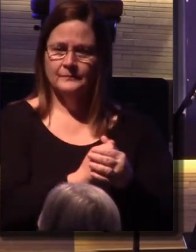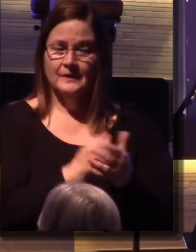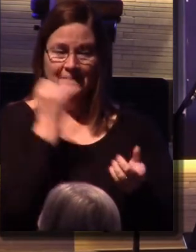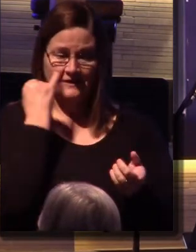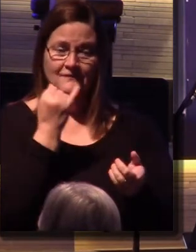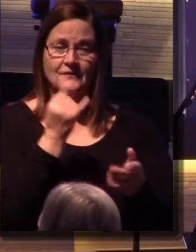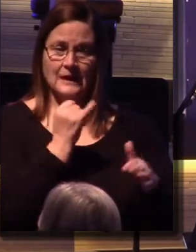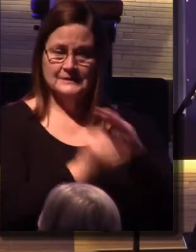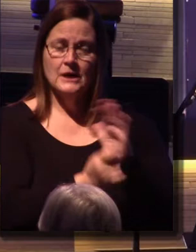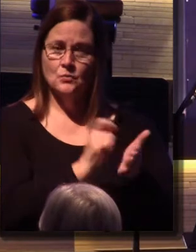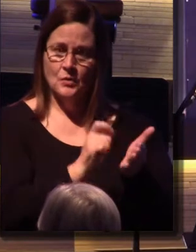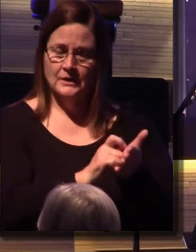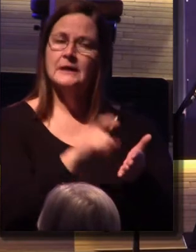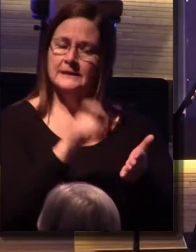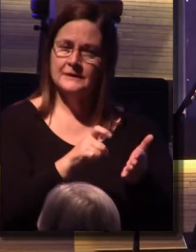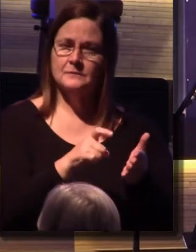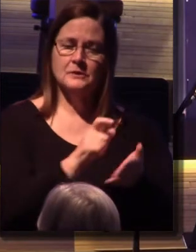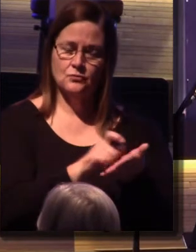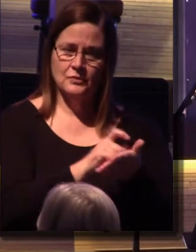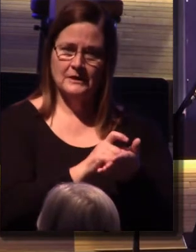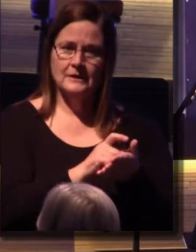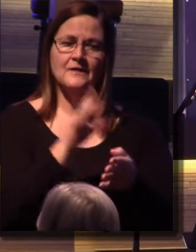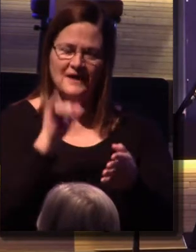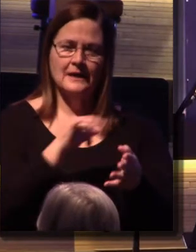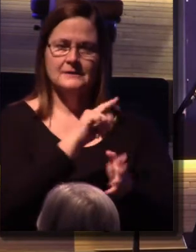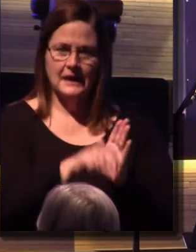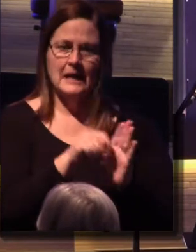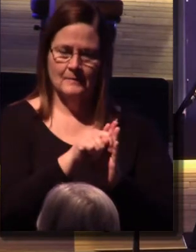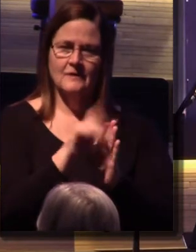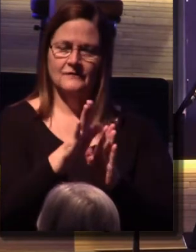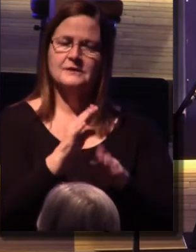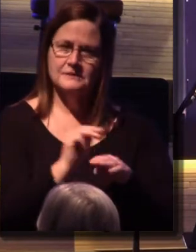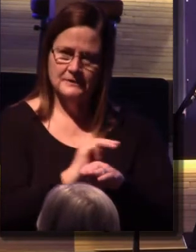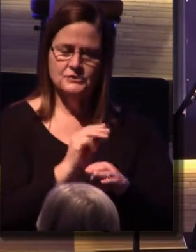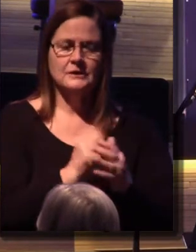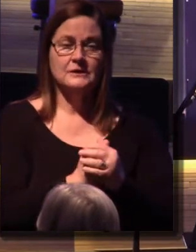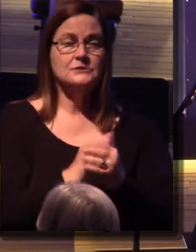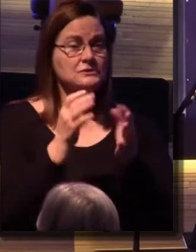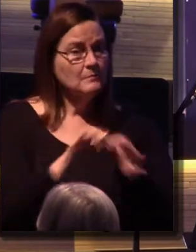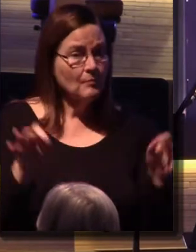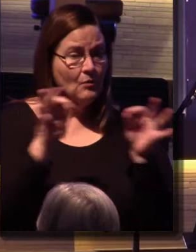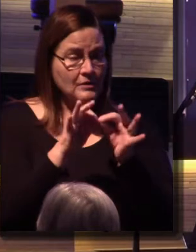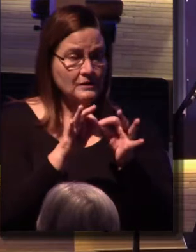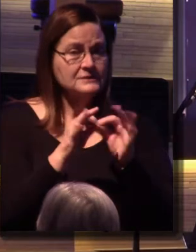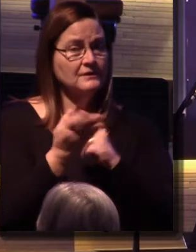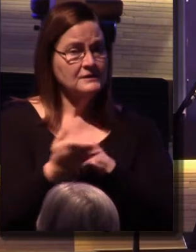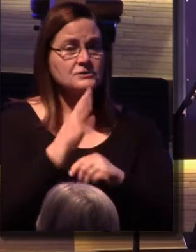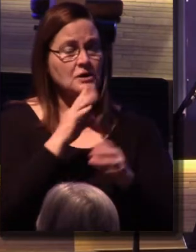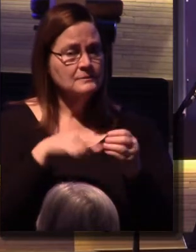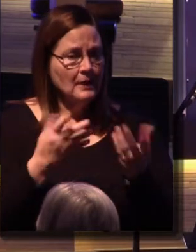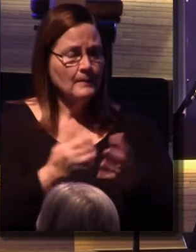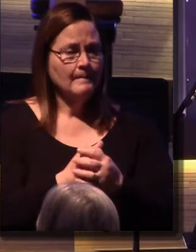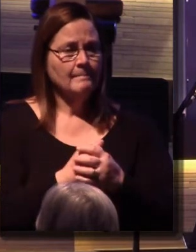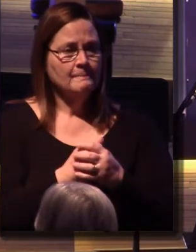is the one who wrote it, it had to be written within the time of his ministry. And so it becomes important because the things of